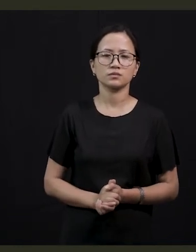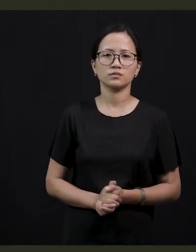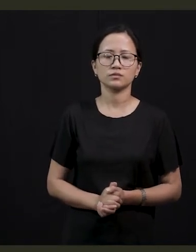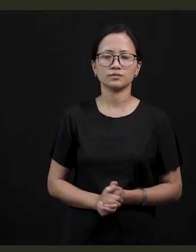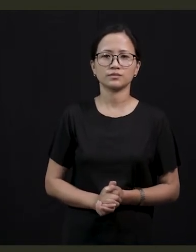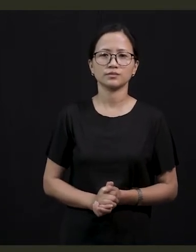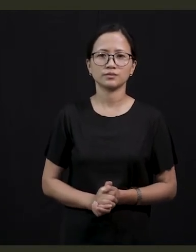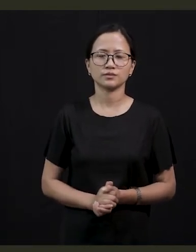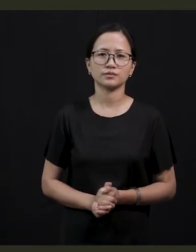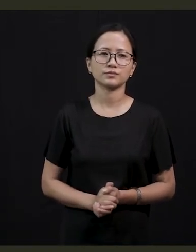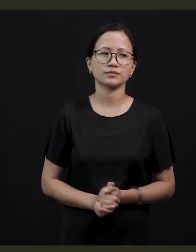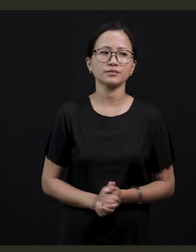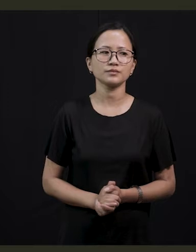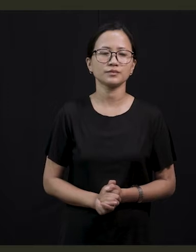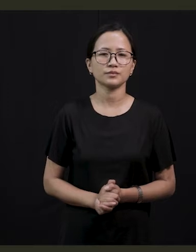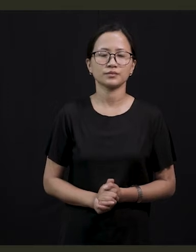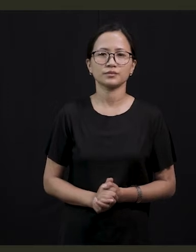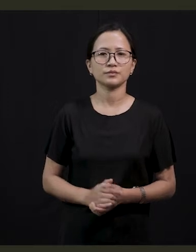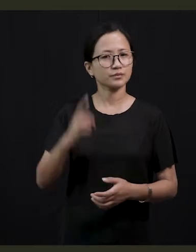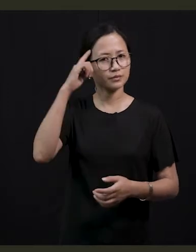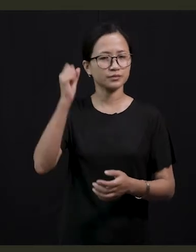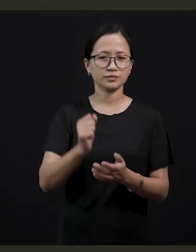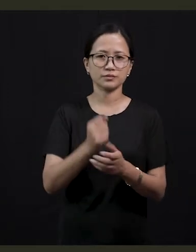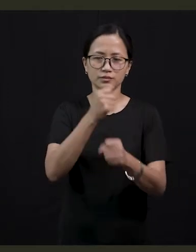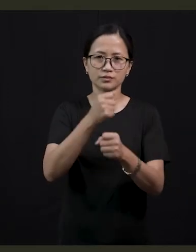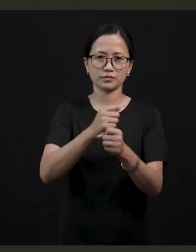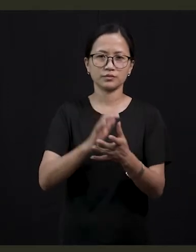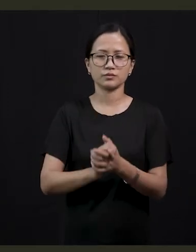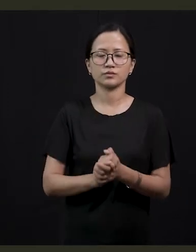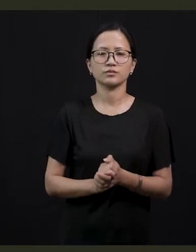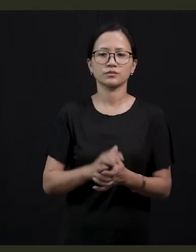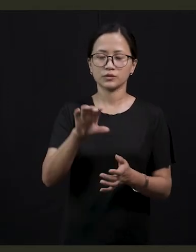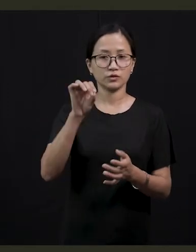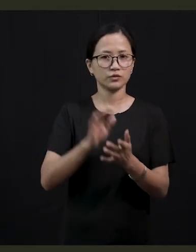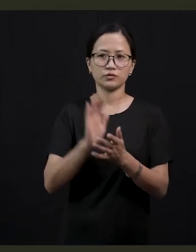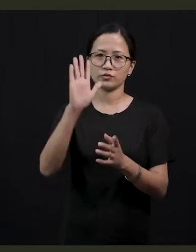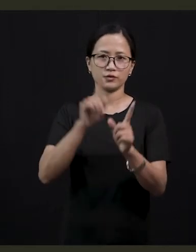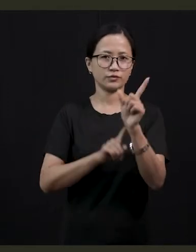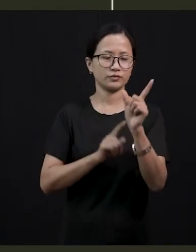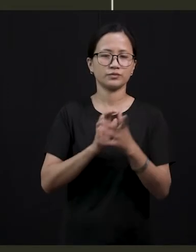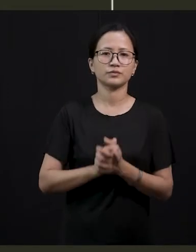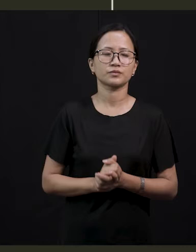I will be the one forming the government. And remember, the government is formed for 5 years.